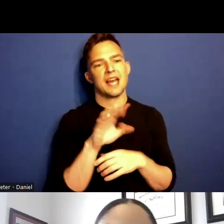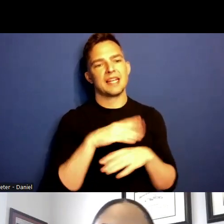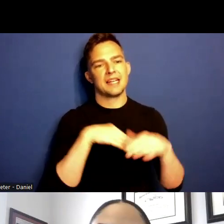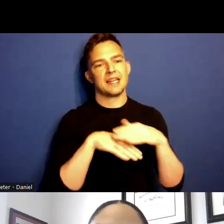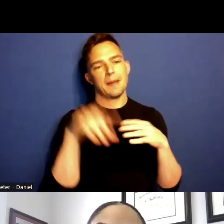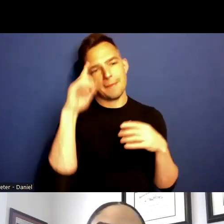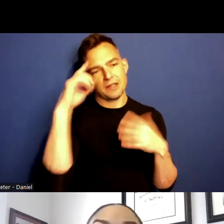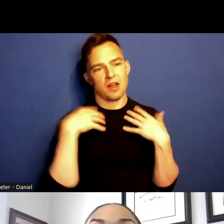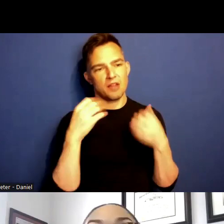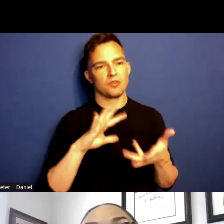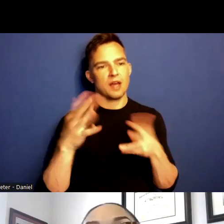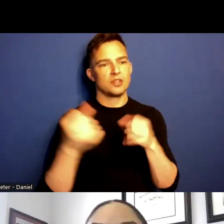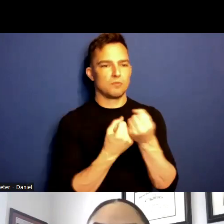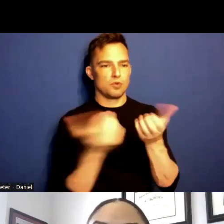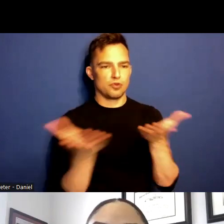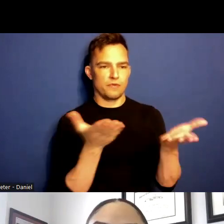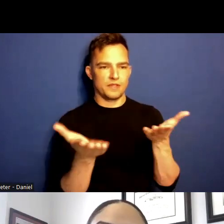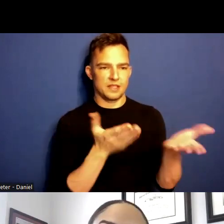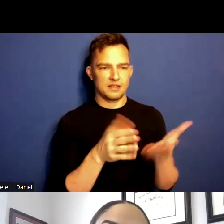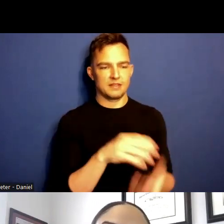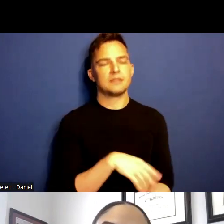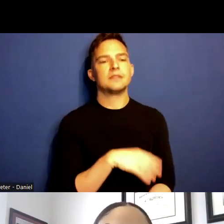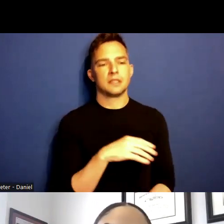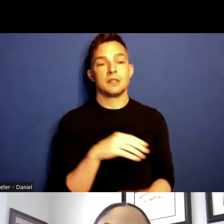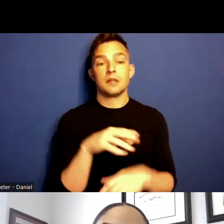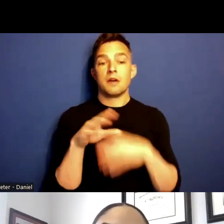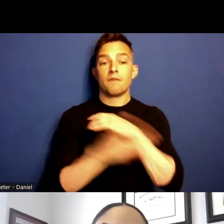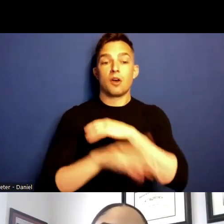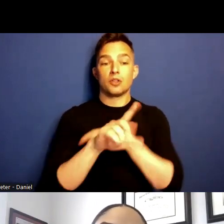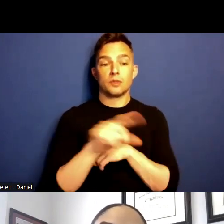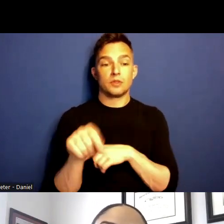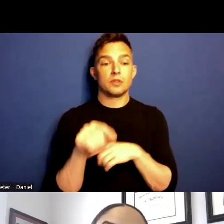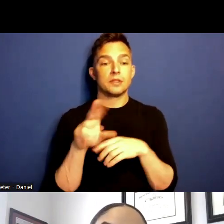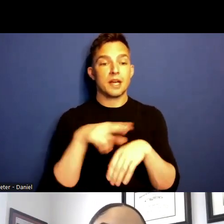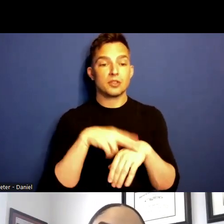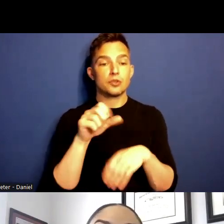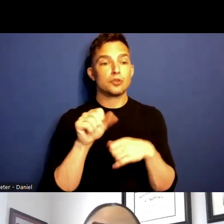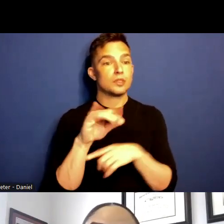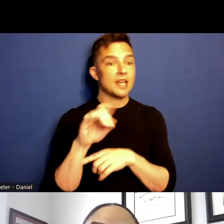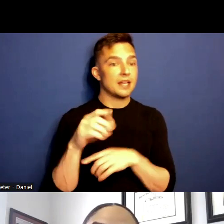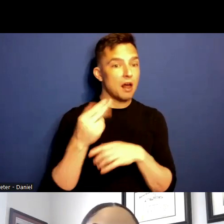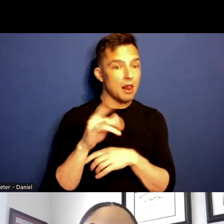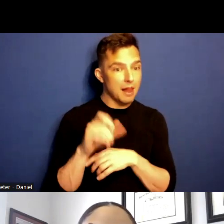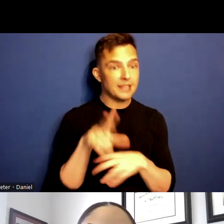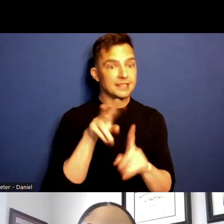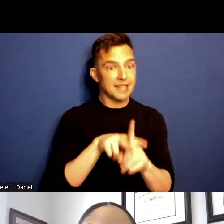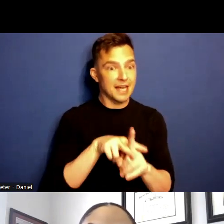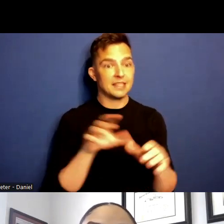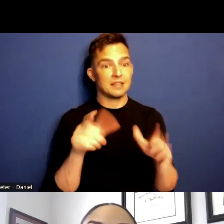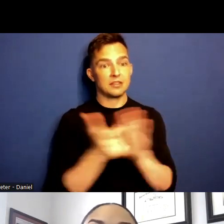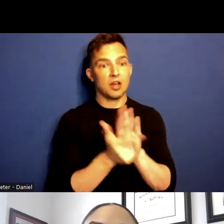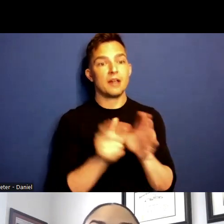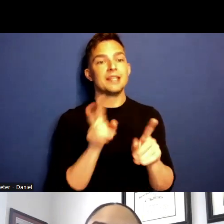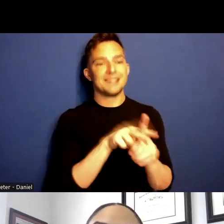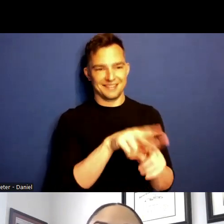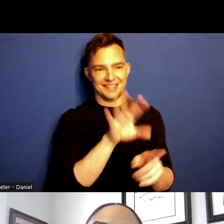support services. In the fall of 2020, the National Suicide Hotline Designation Act designated 988 as the